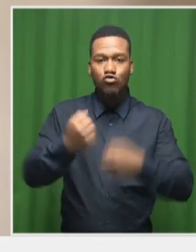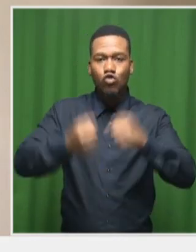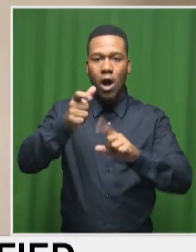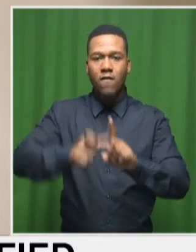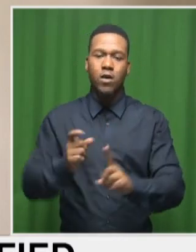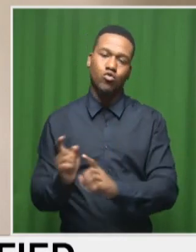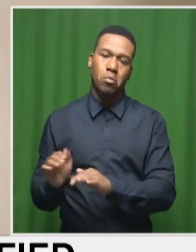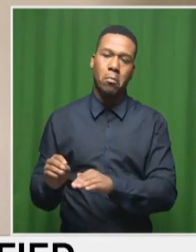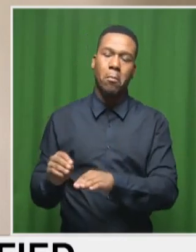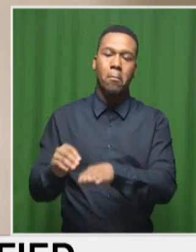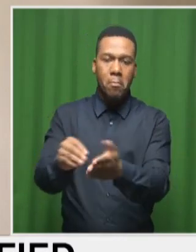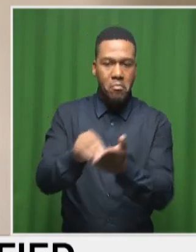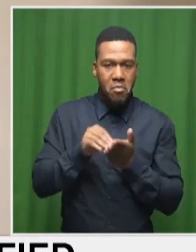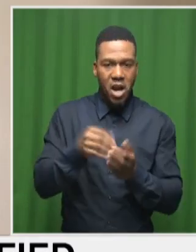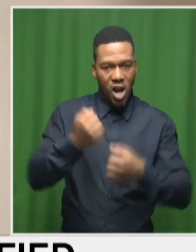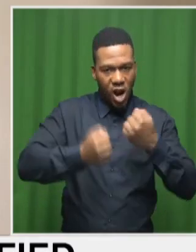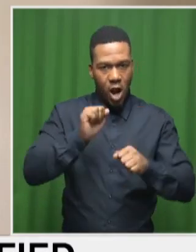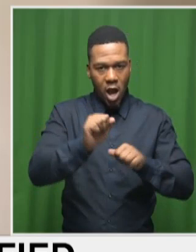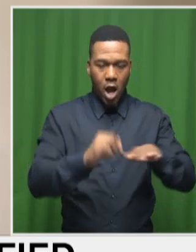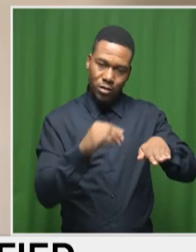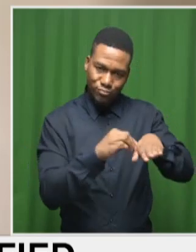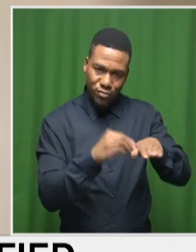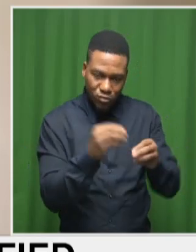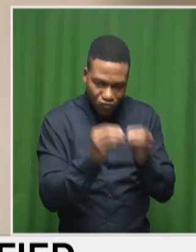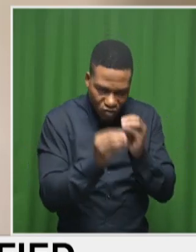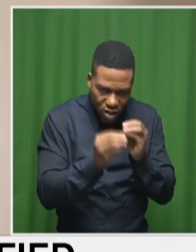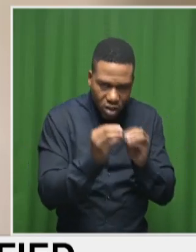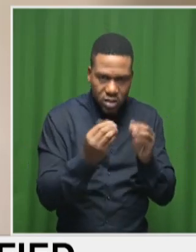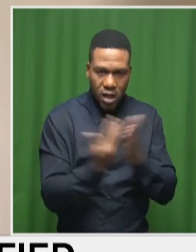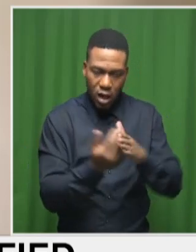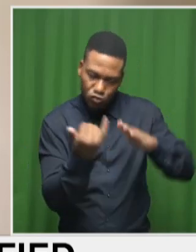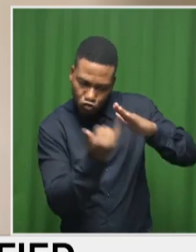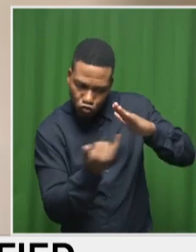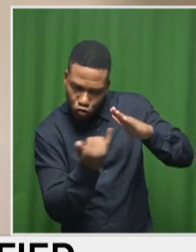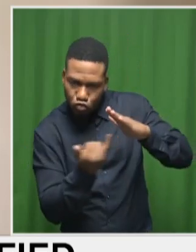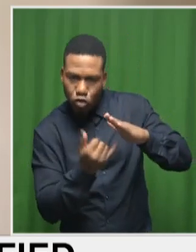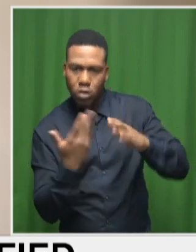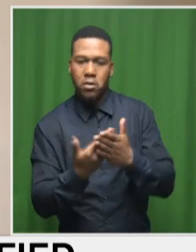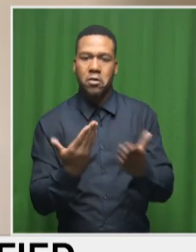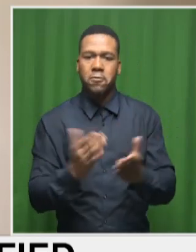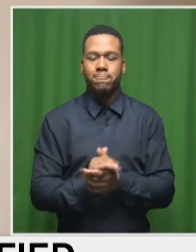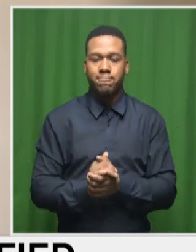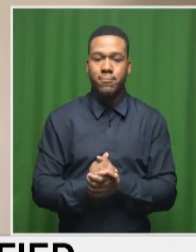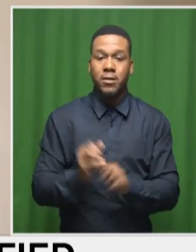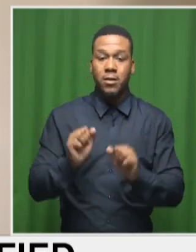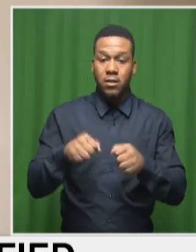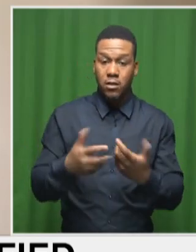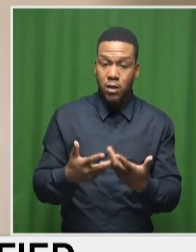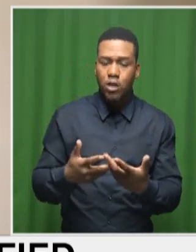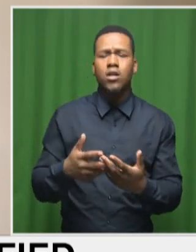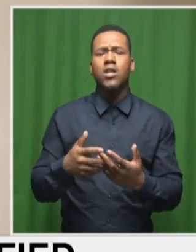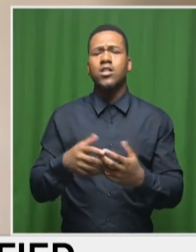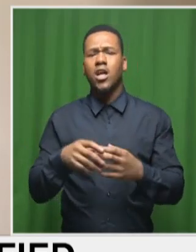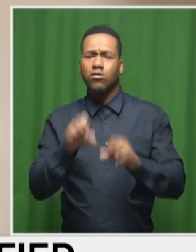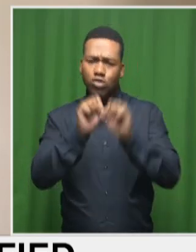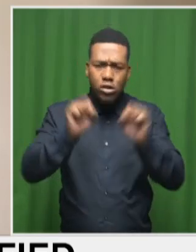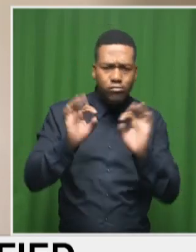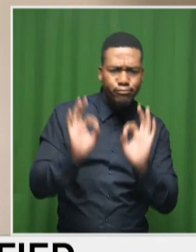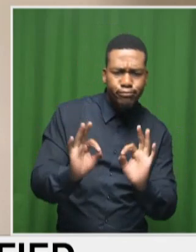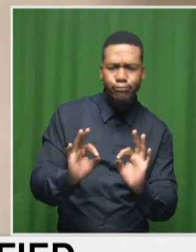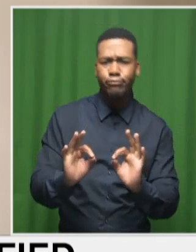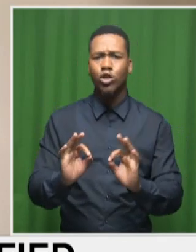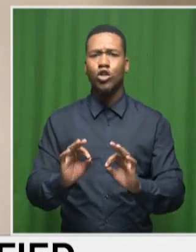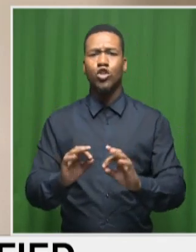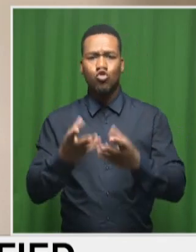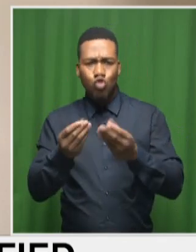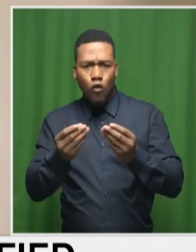serviced. And what we do there is we plug our computer system in, we make sure it's running optimally. If there are any software